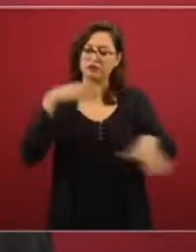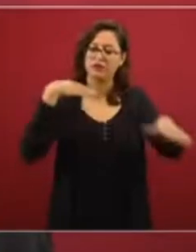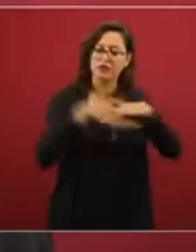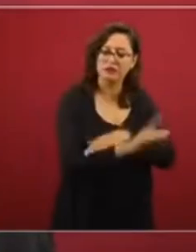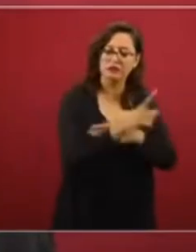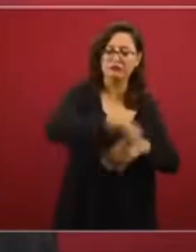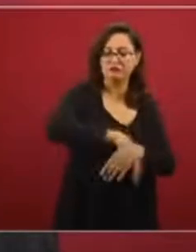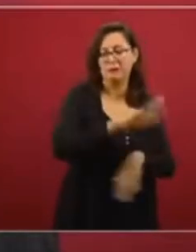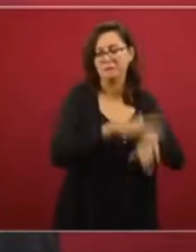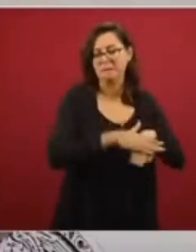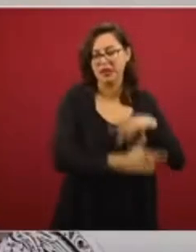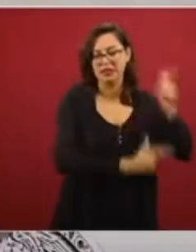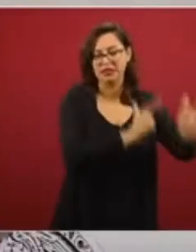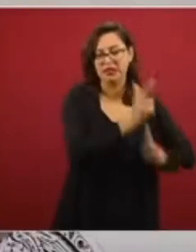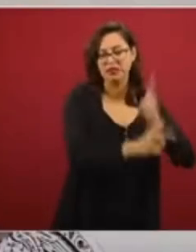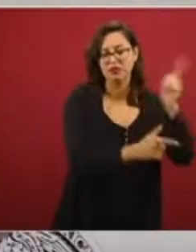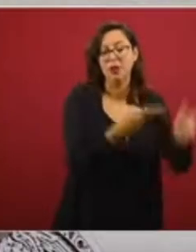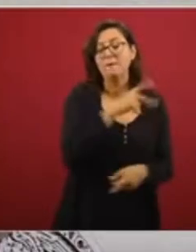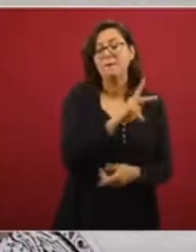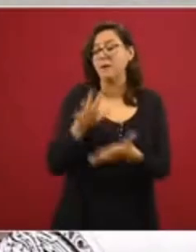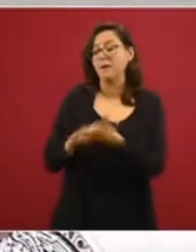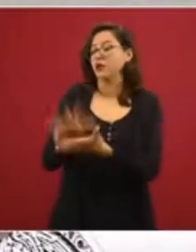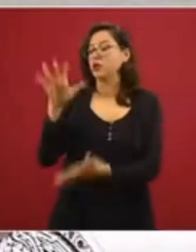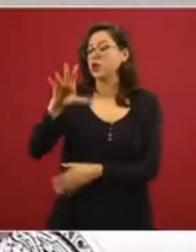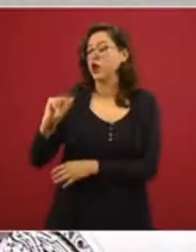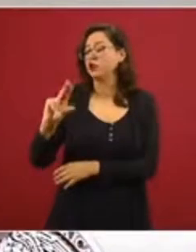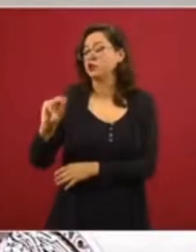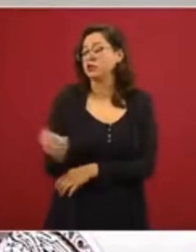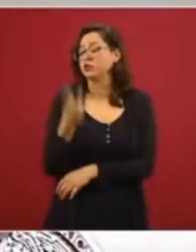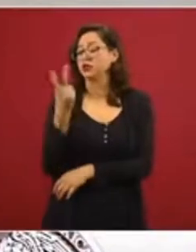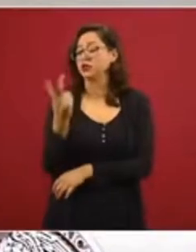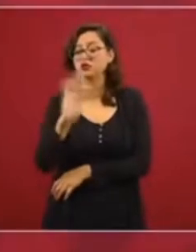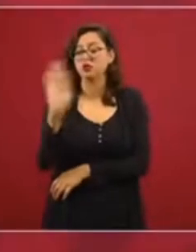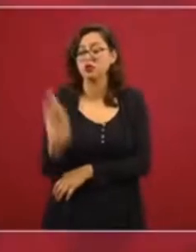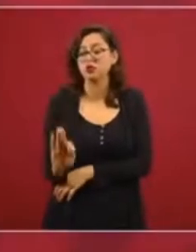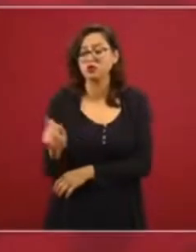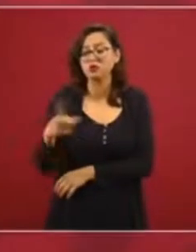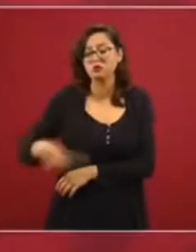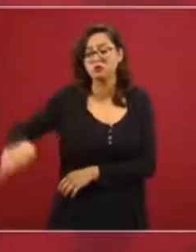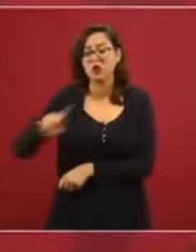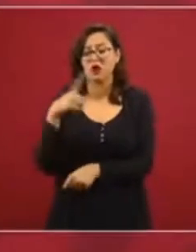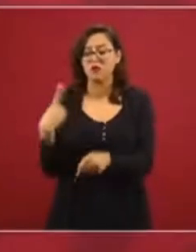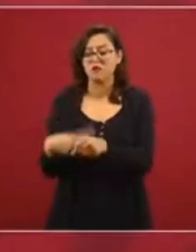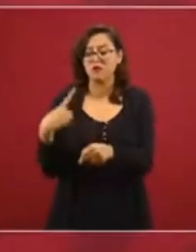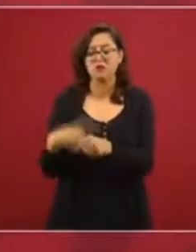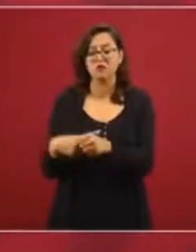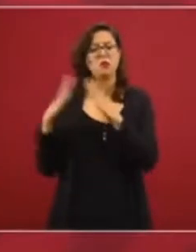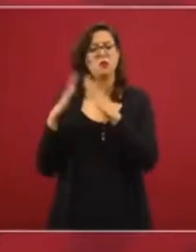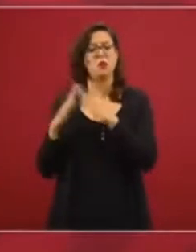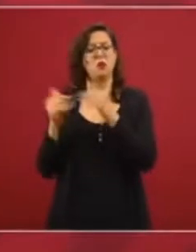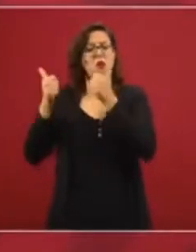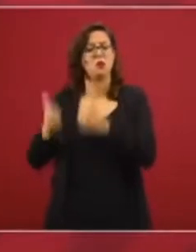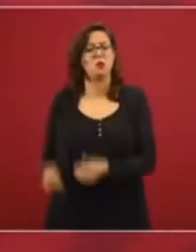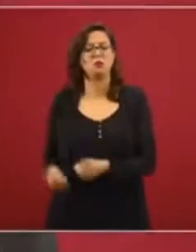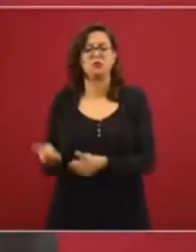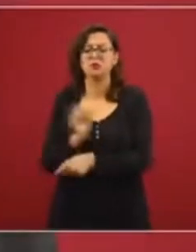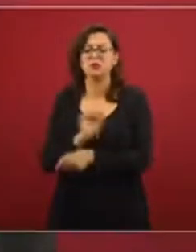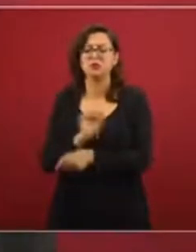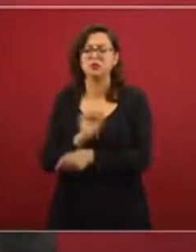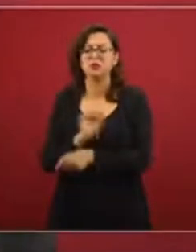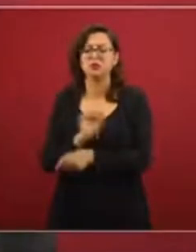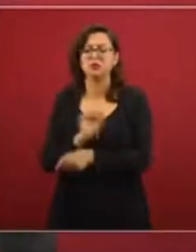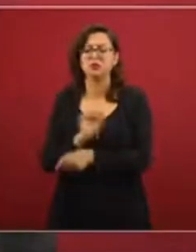Pero la gran mayoría, más del 82%, son personas que están en su domicilio, fuera de los